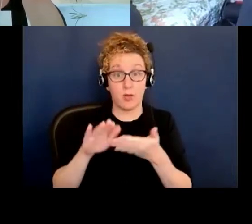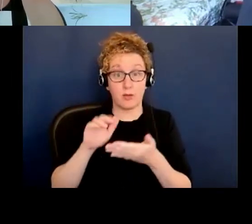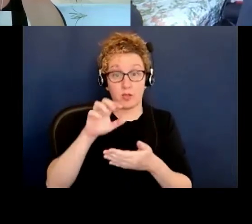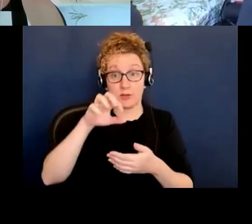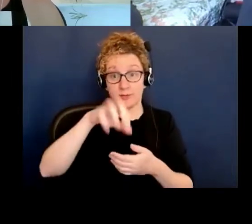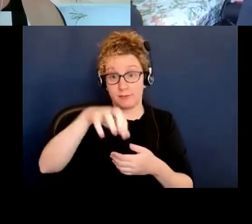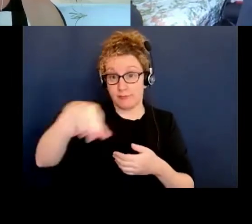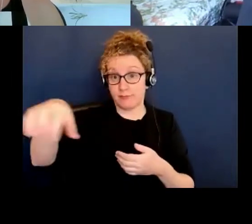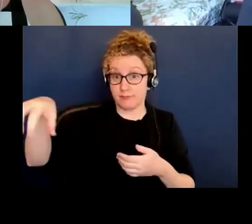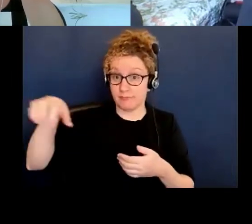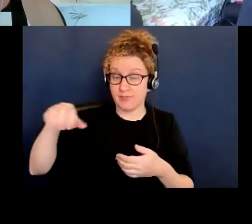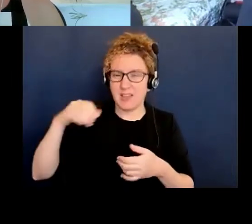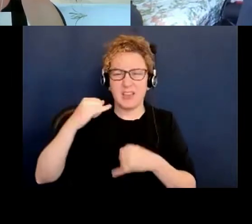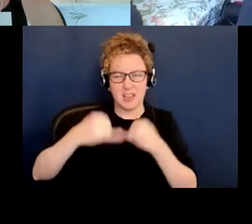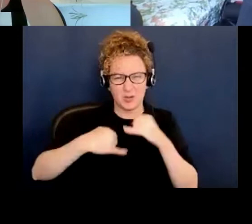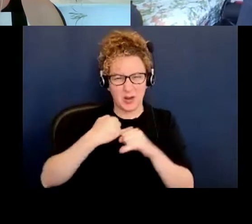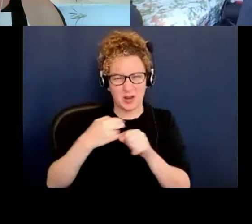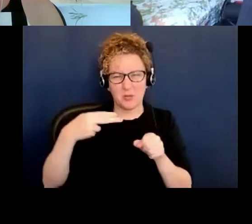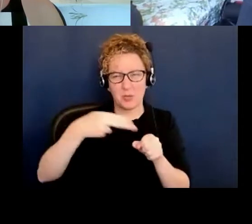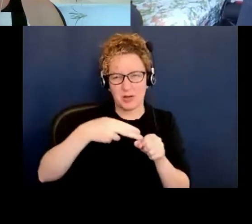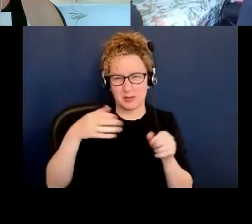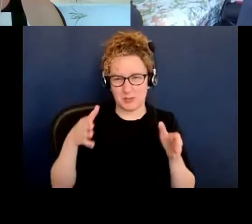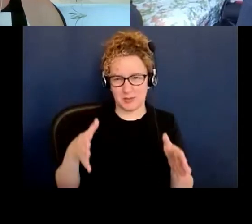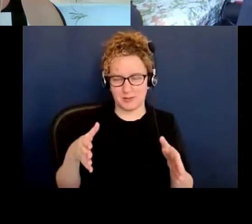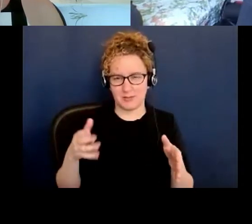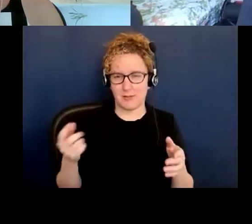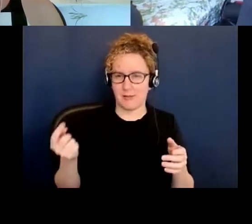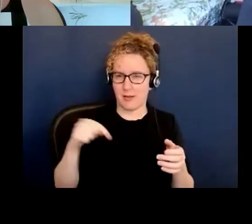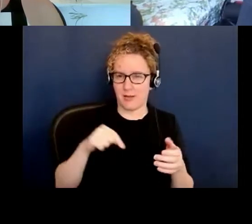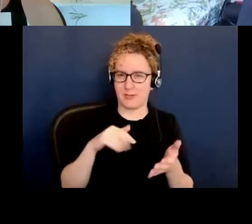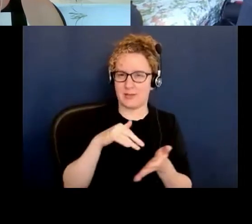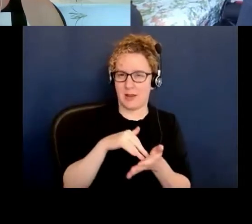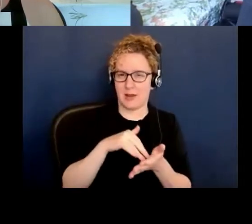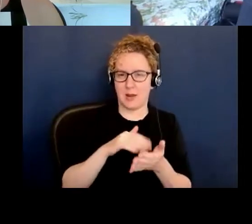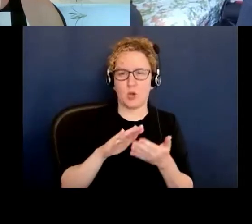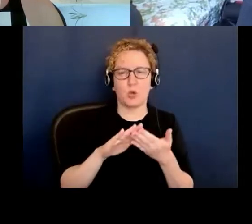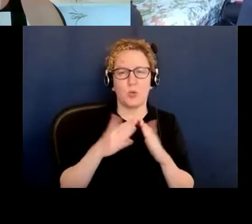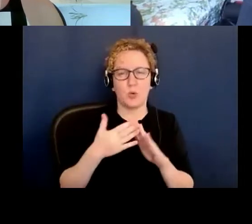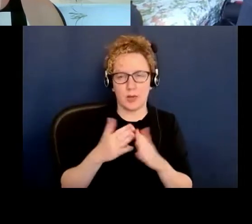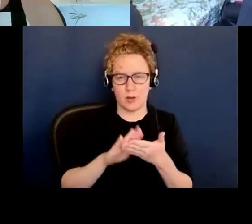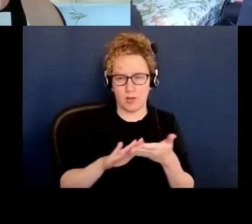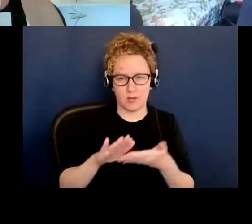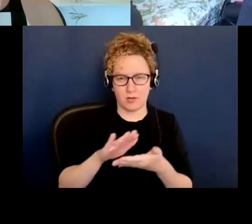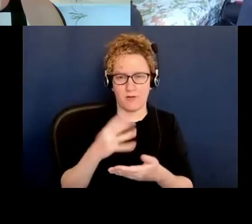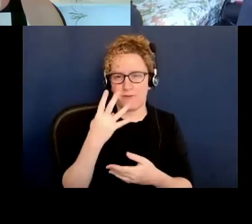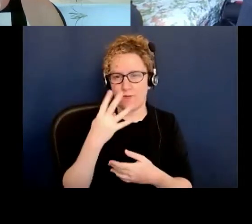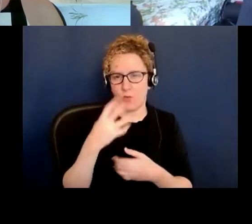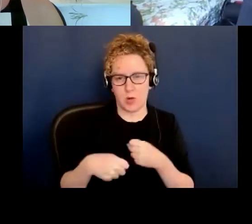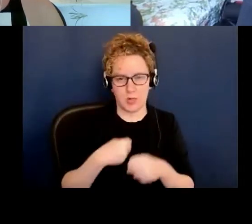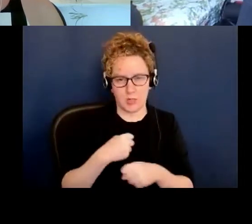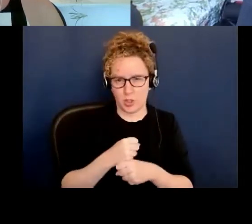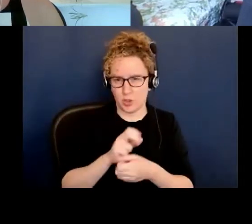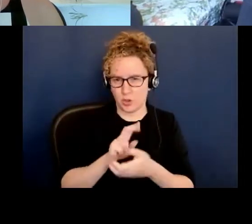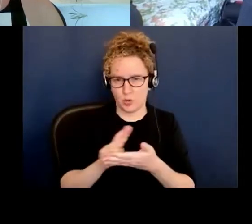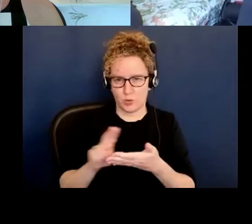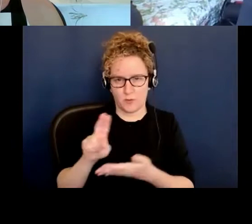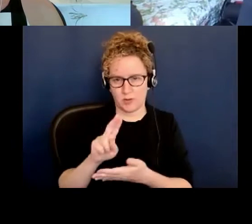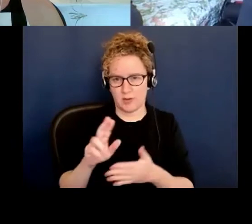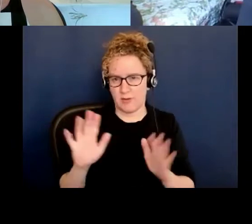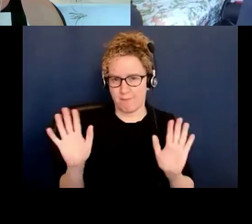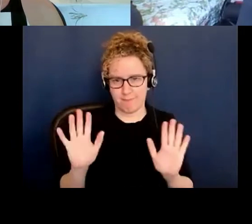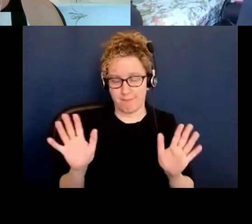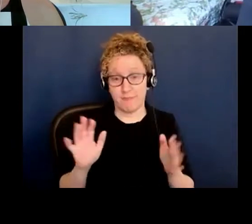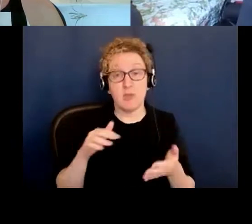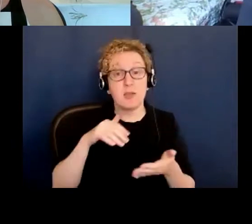international participants that can come study at a community college. They don't have to study at a 4-year university. There's study